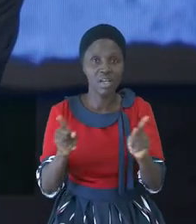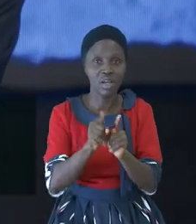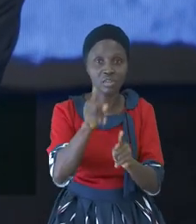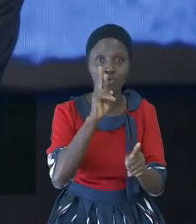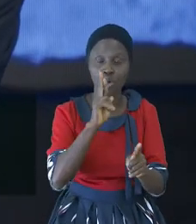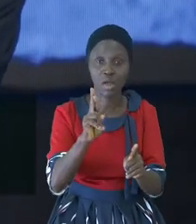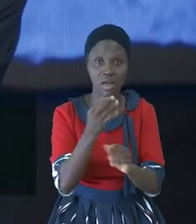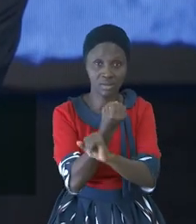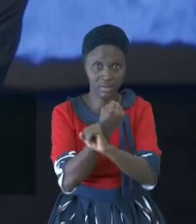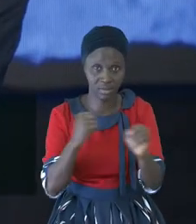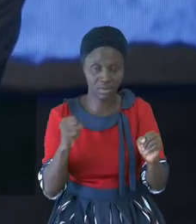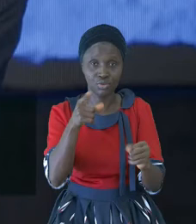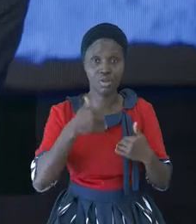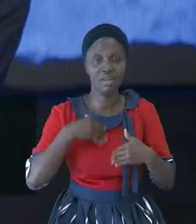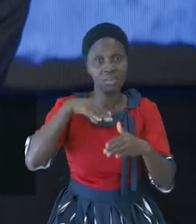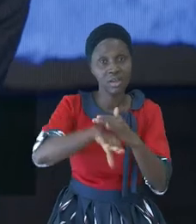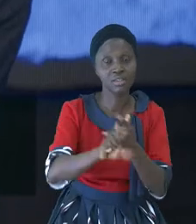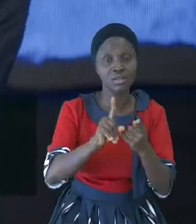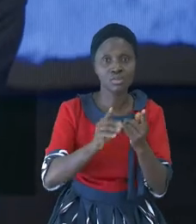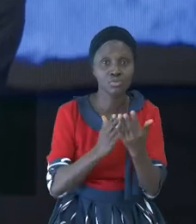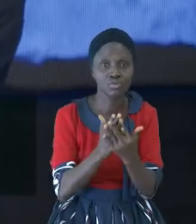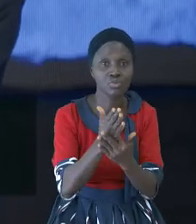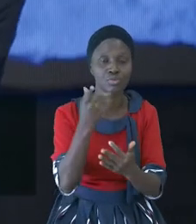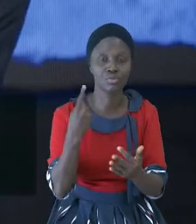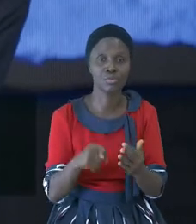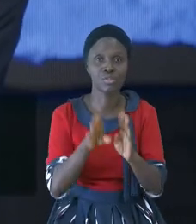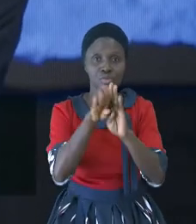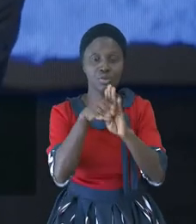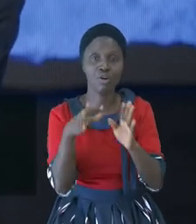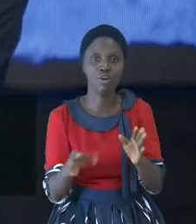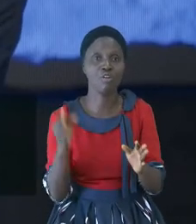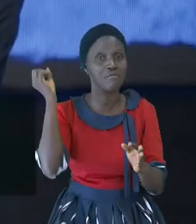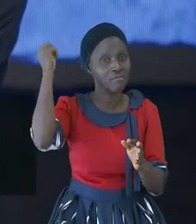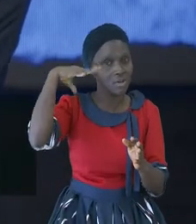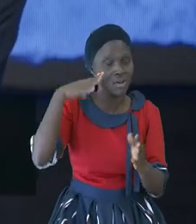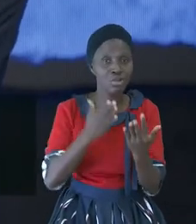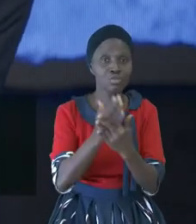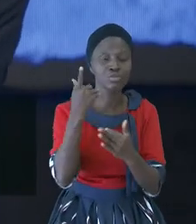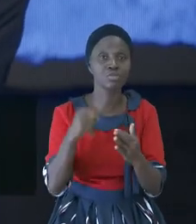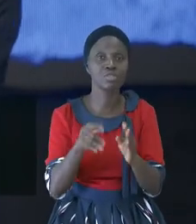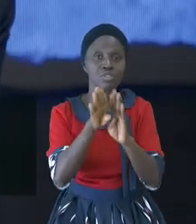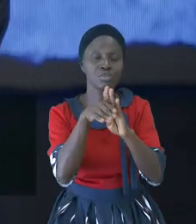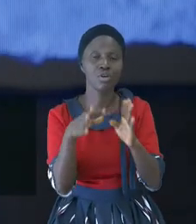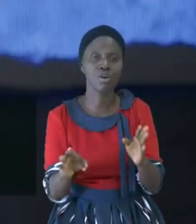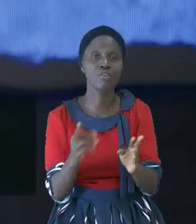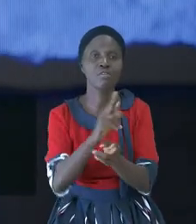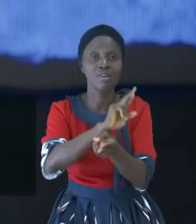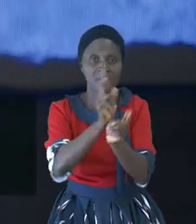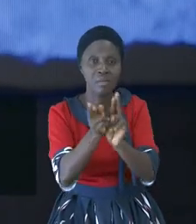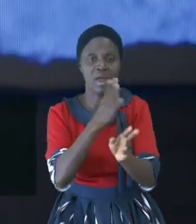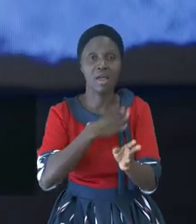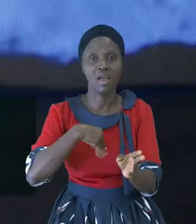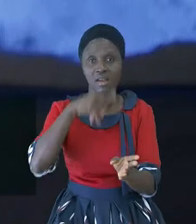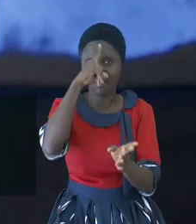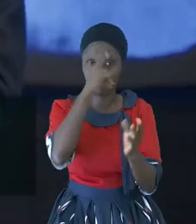the door of grace. You have entered in through the door of repentance and faith in Christ. Now